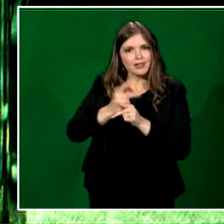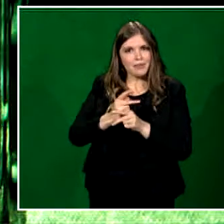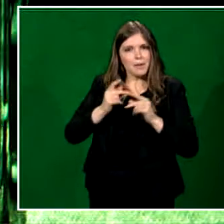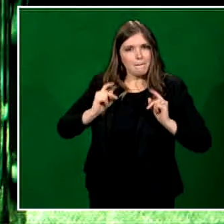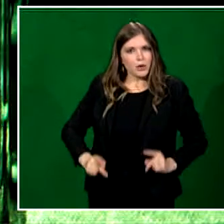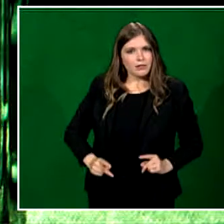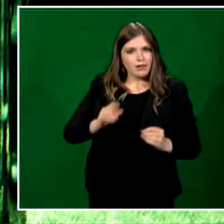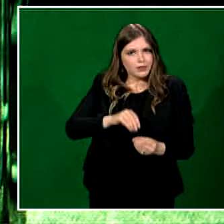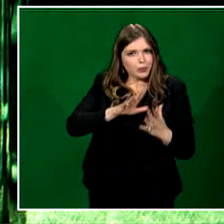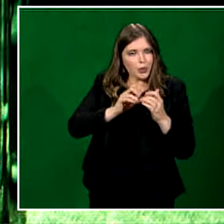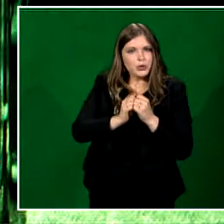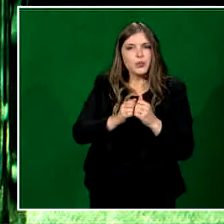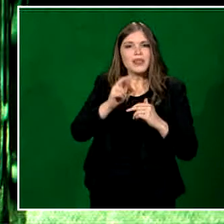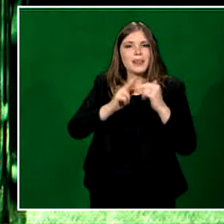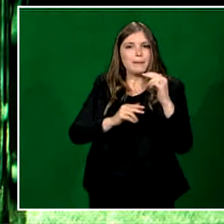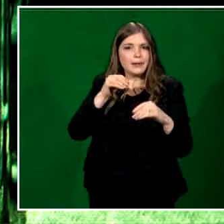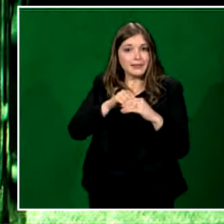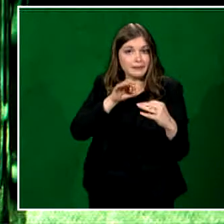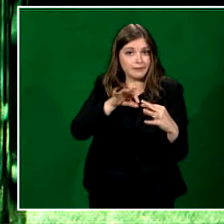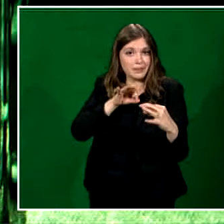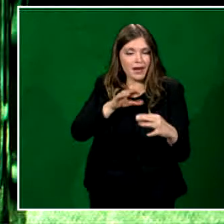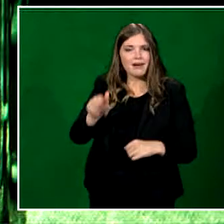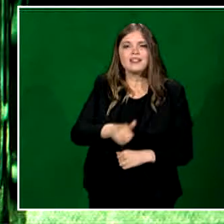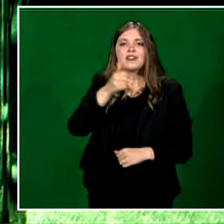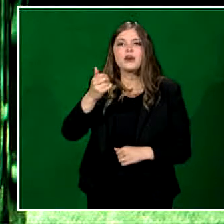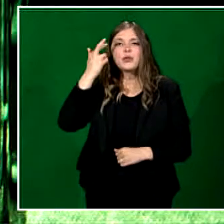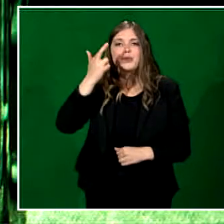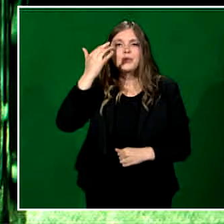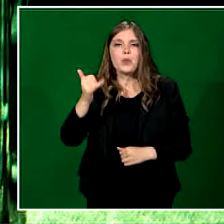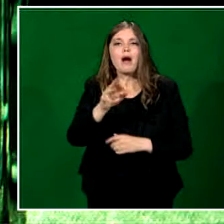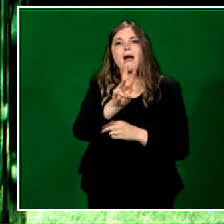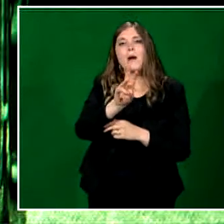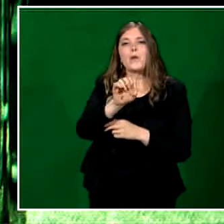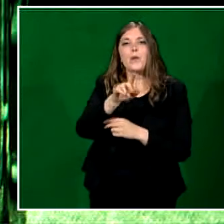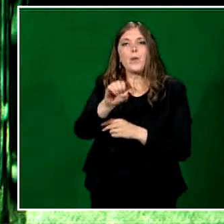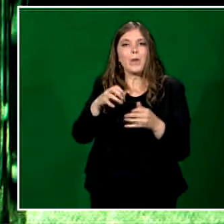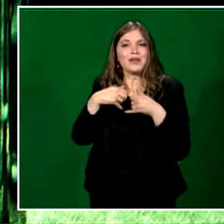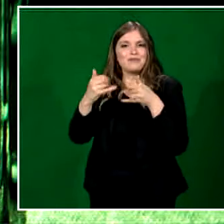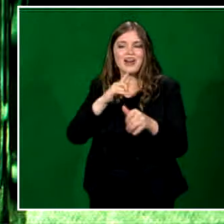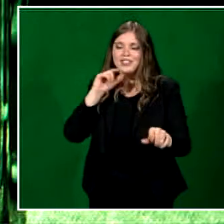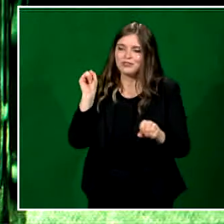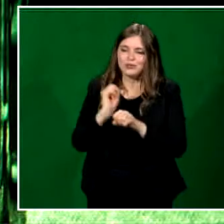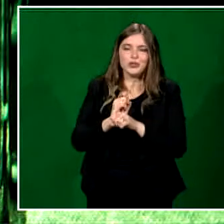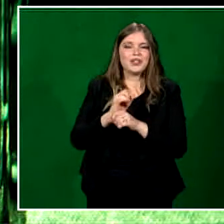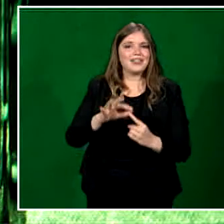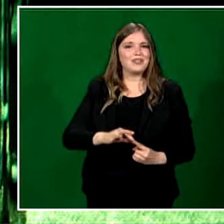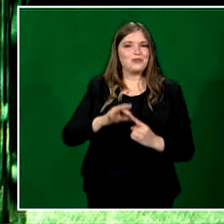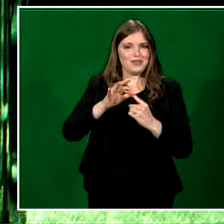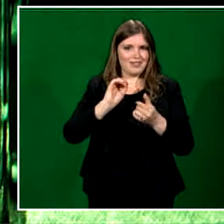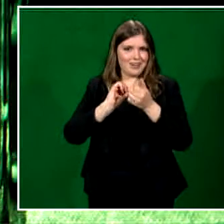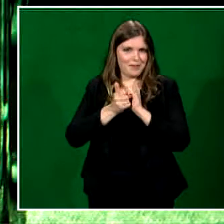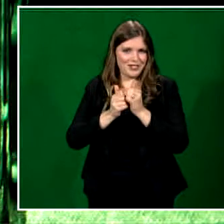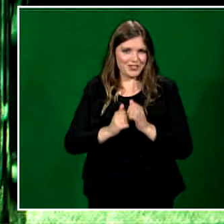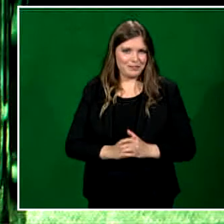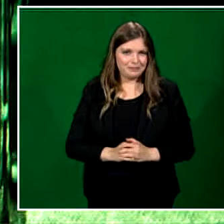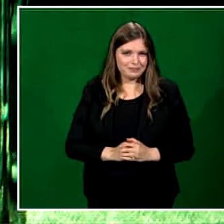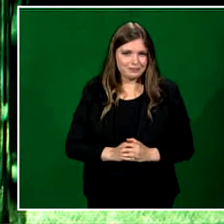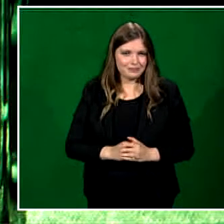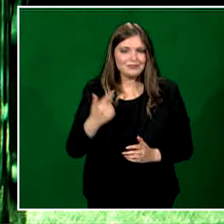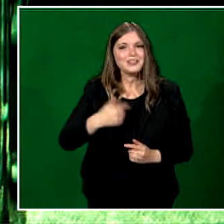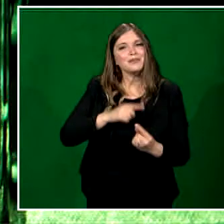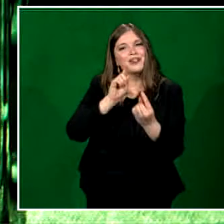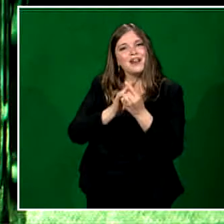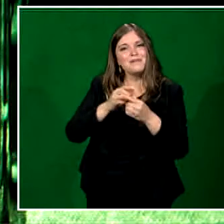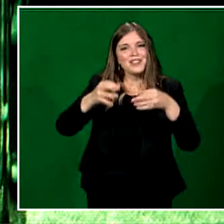with built-in feedback loops is another reason Wege Prize is truly a unique competition. So let's meet the judges